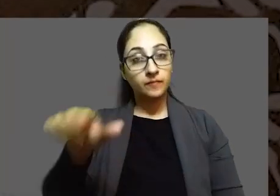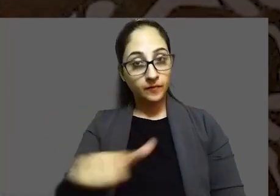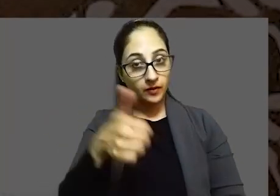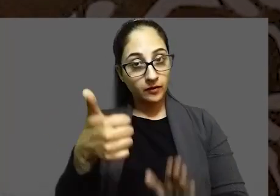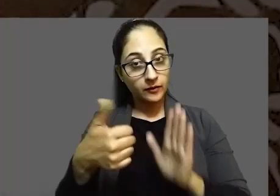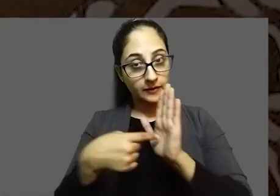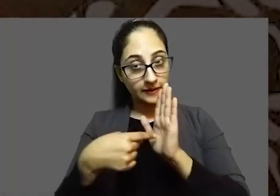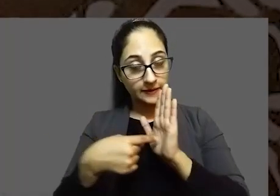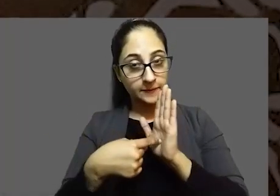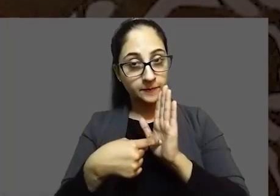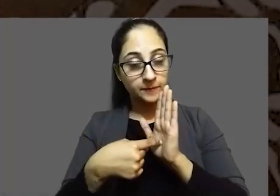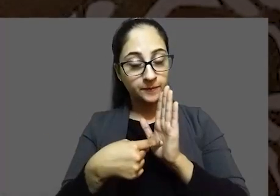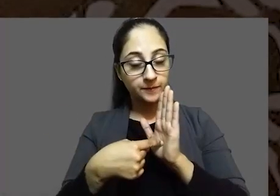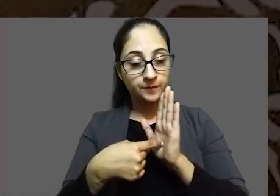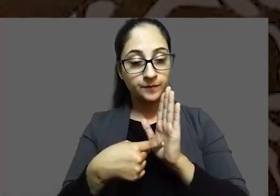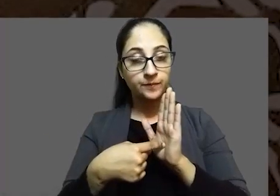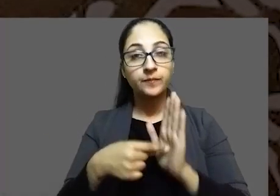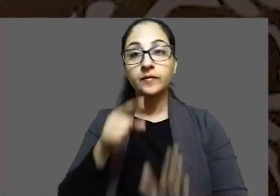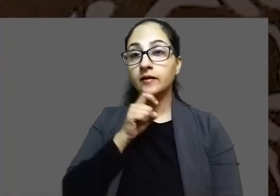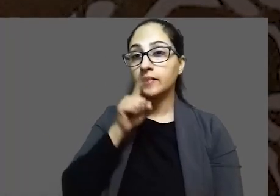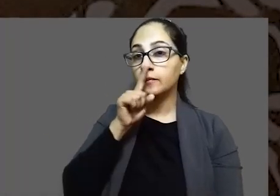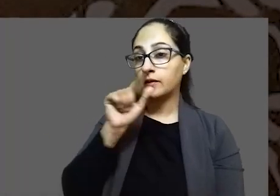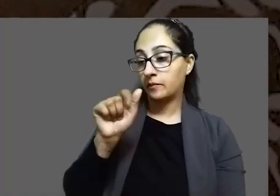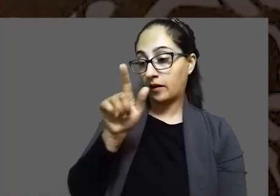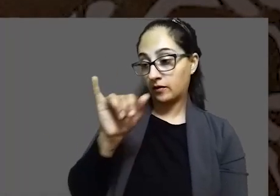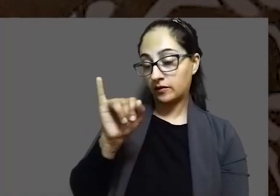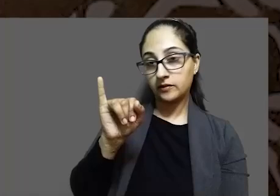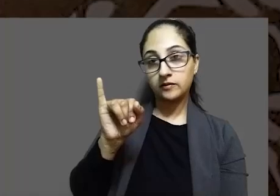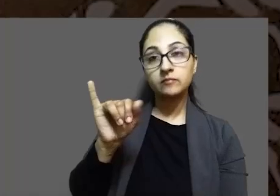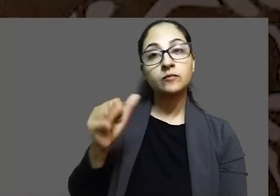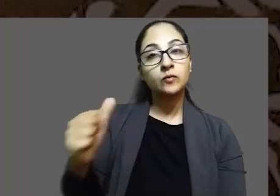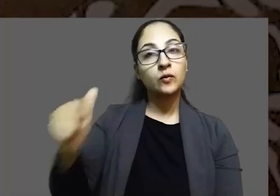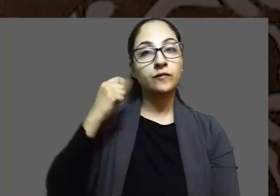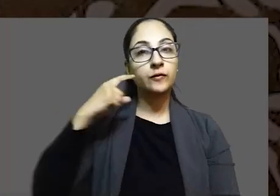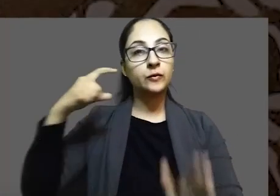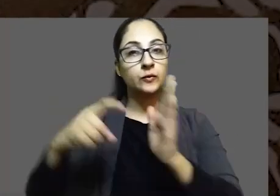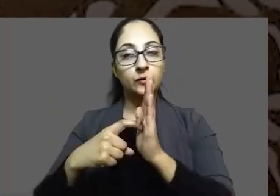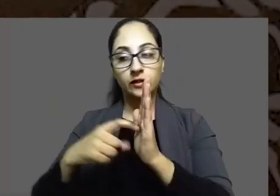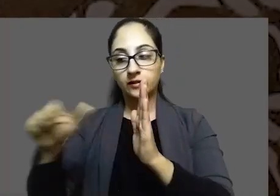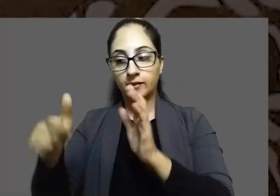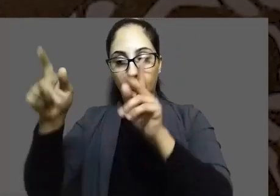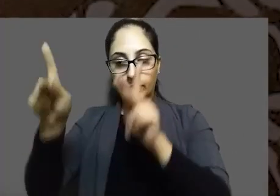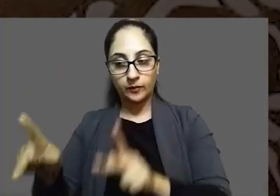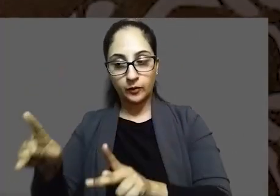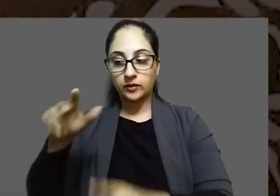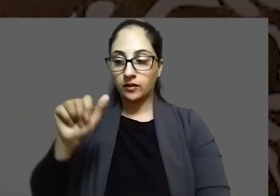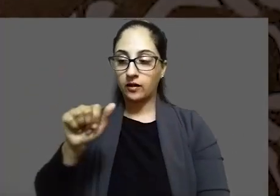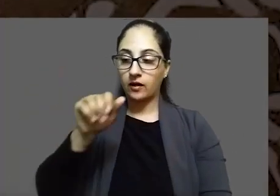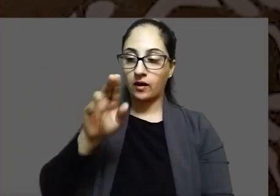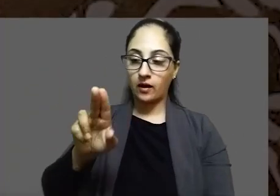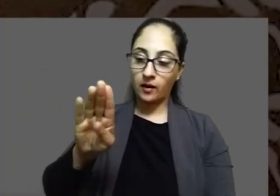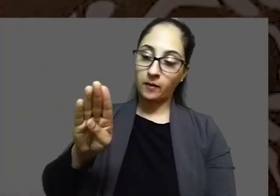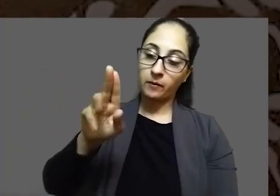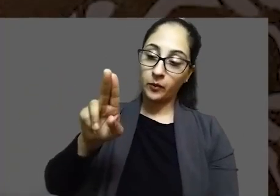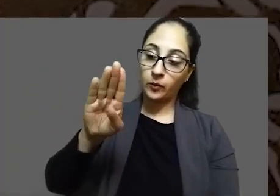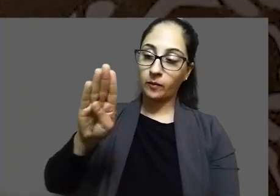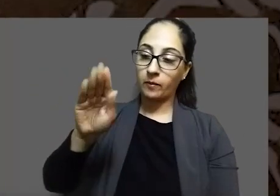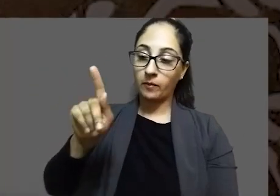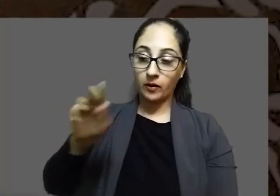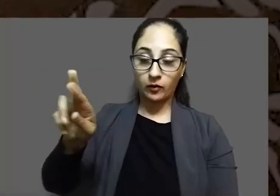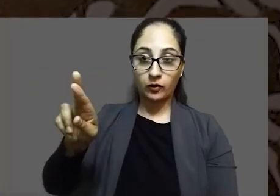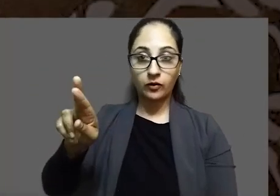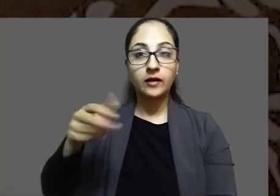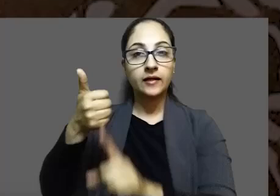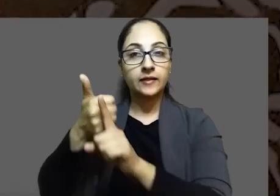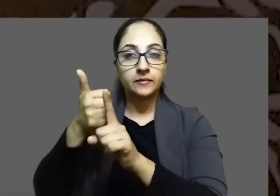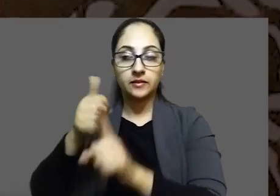Ali refused to recognize Abu Bakr as Caliph until Bibi Fatima passed, because Bibi Fatima said, do not